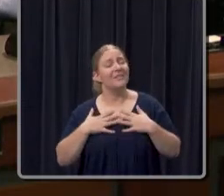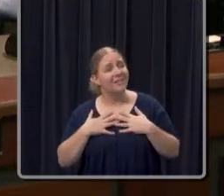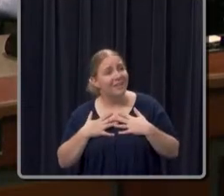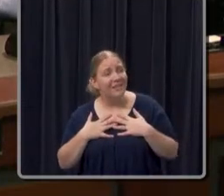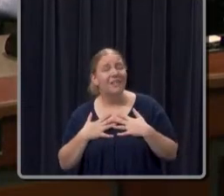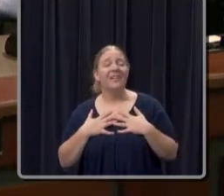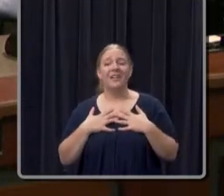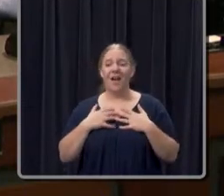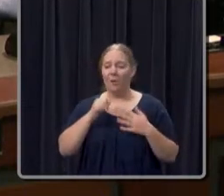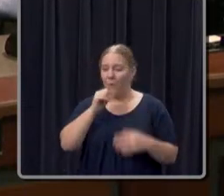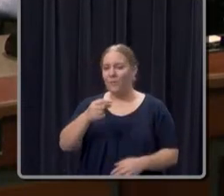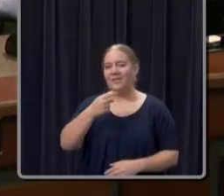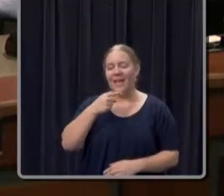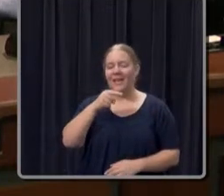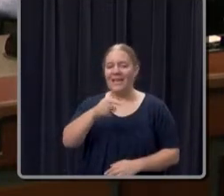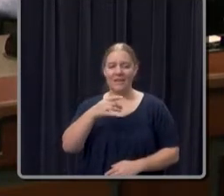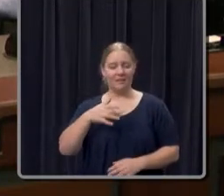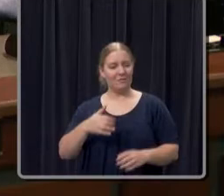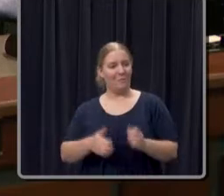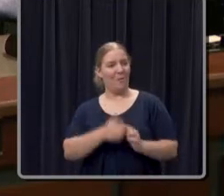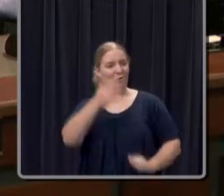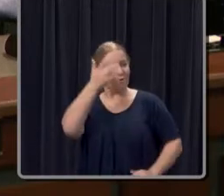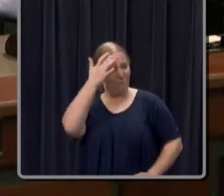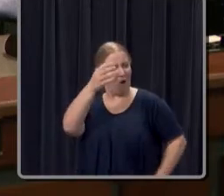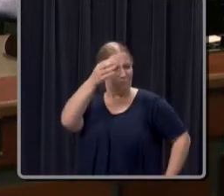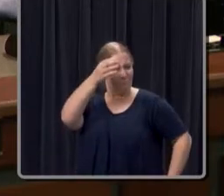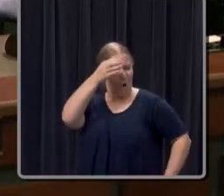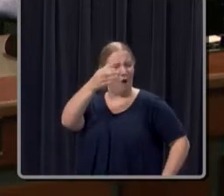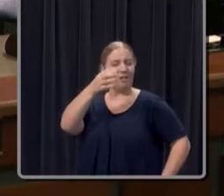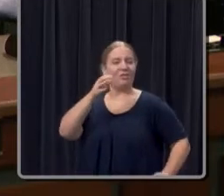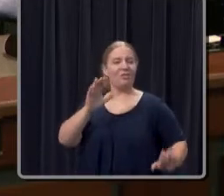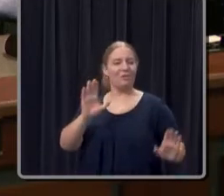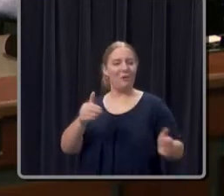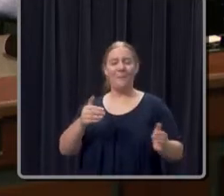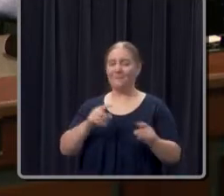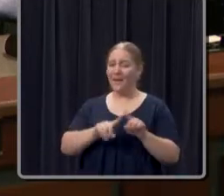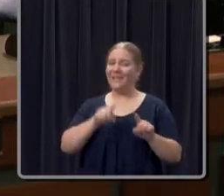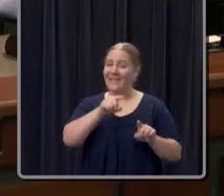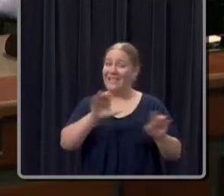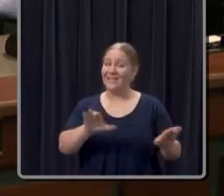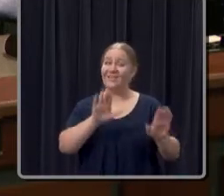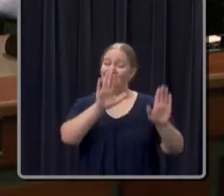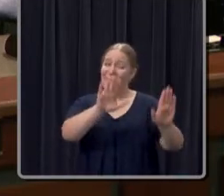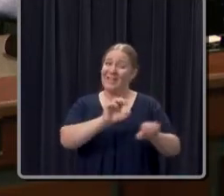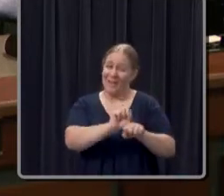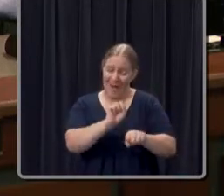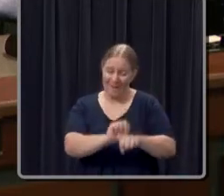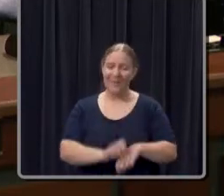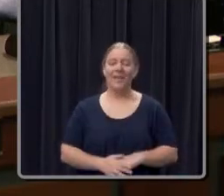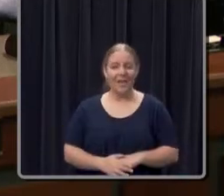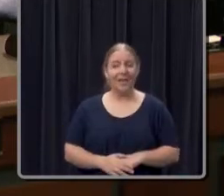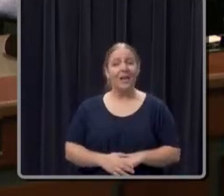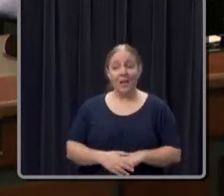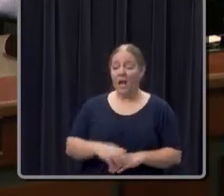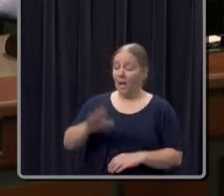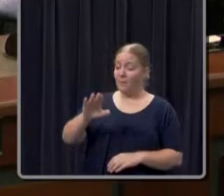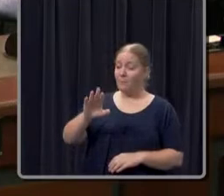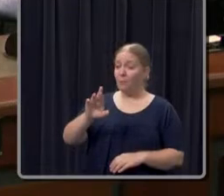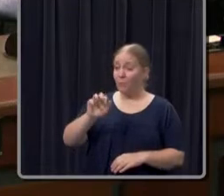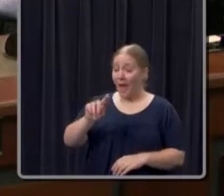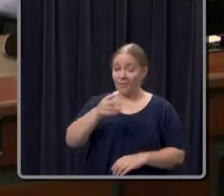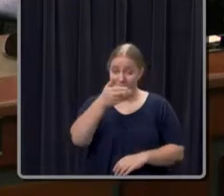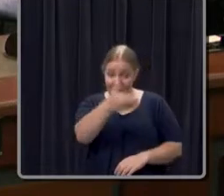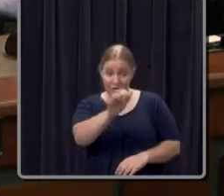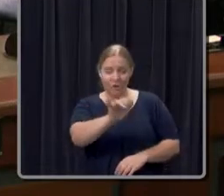just, I won't say he's the smartest guy in the room, but yeah, he did great. He did a great job. Well, Brad was in that room, so one